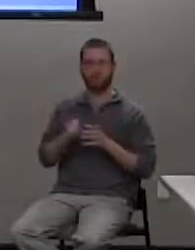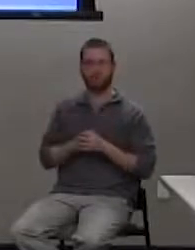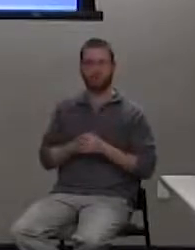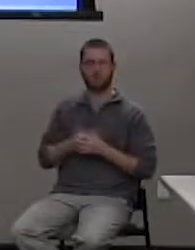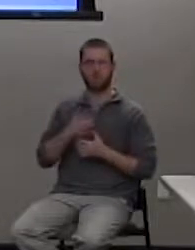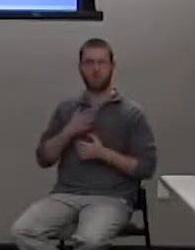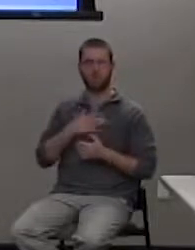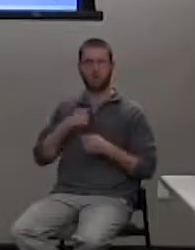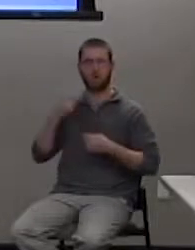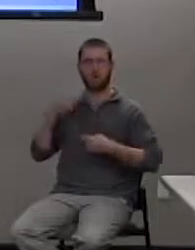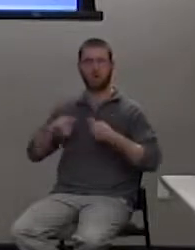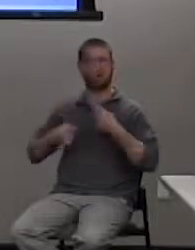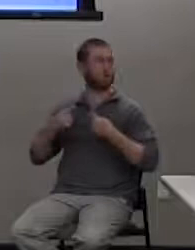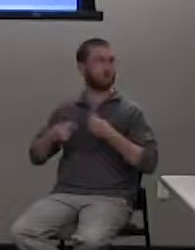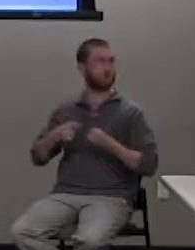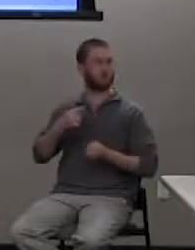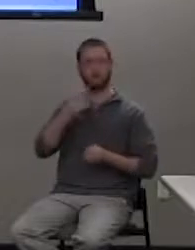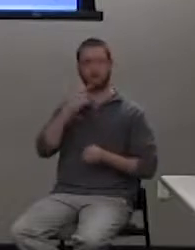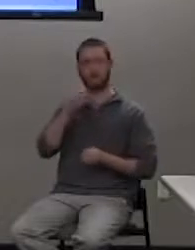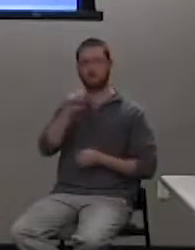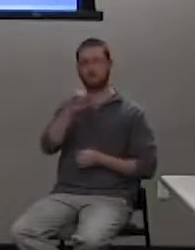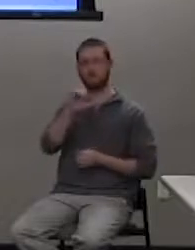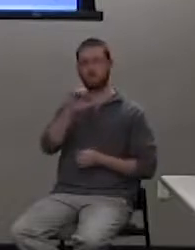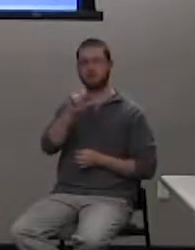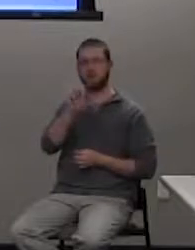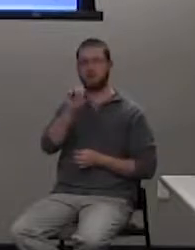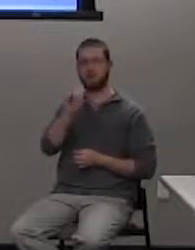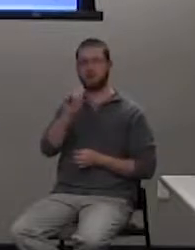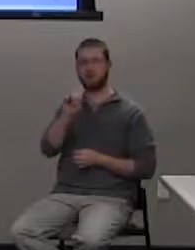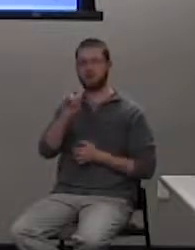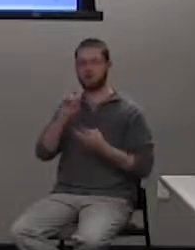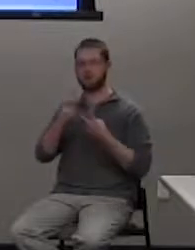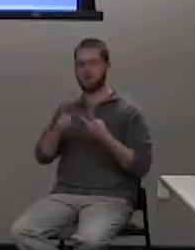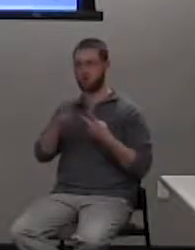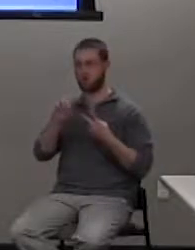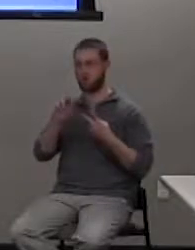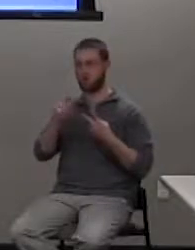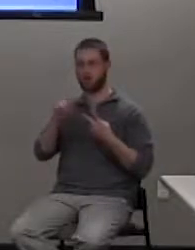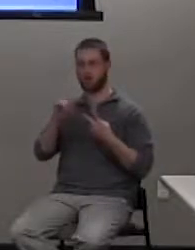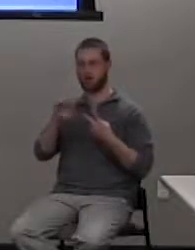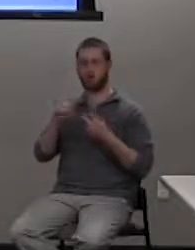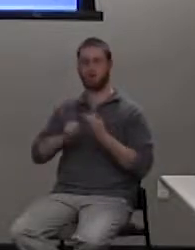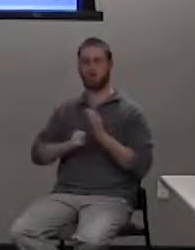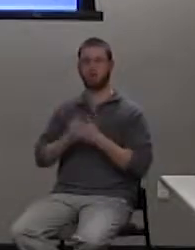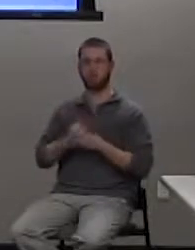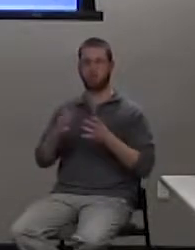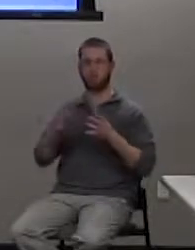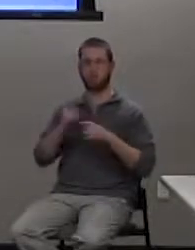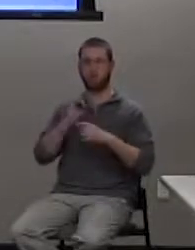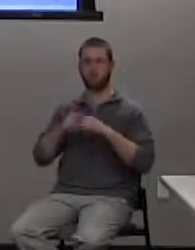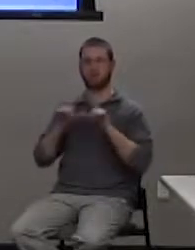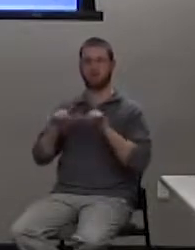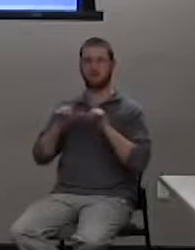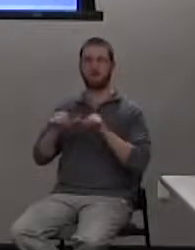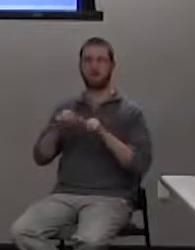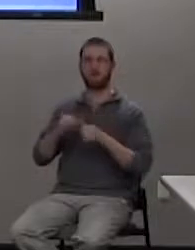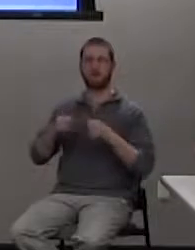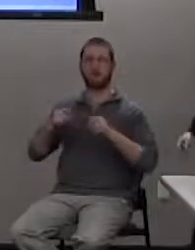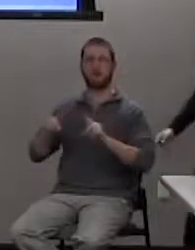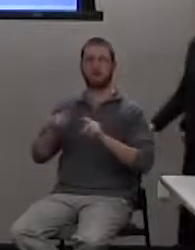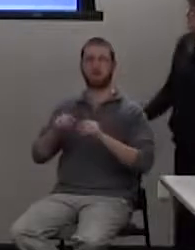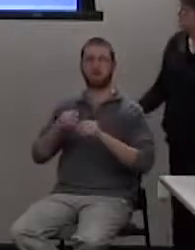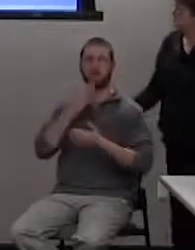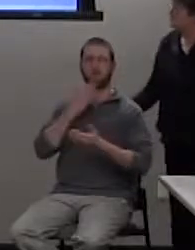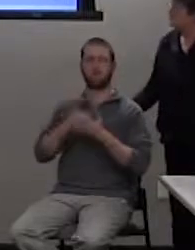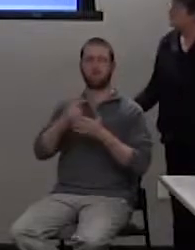I argue the scaling, organic growth, which brings sustainability, also allows you to do that at a pace that's